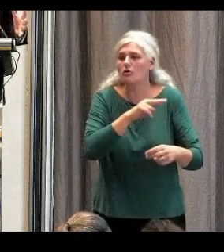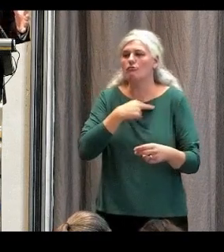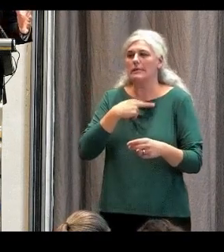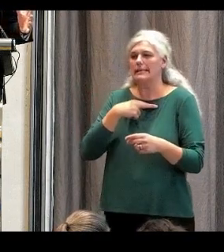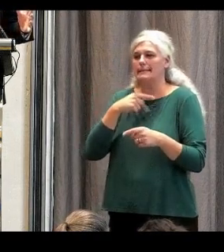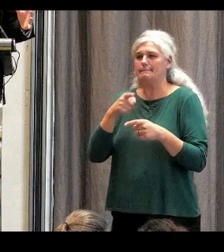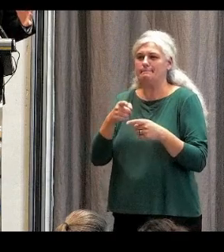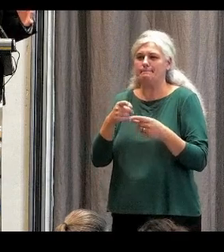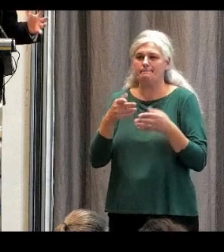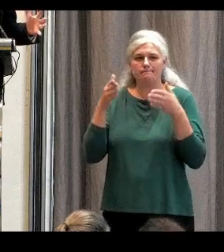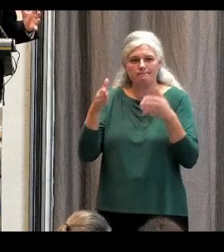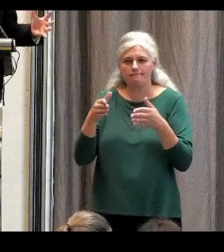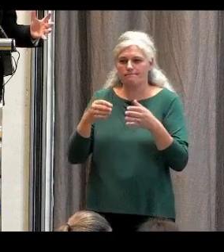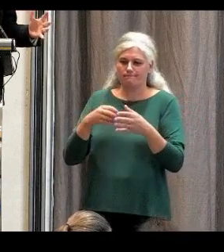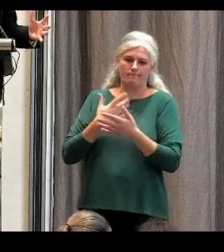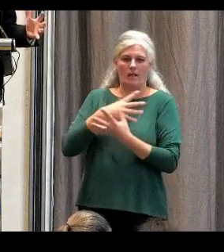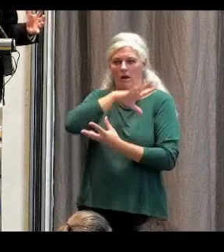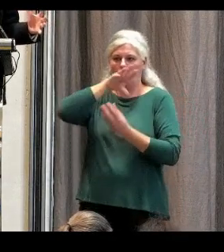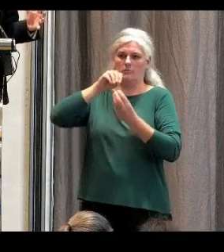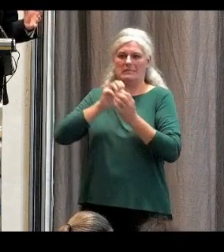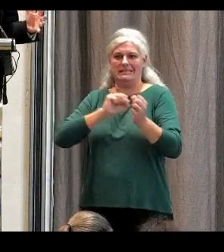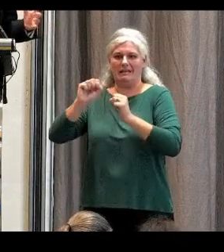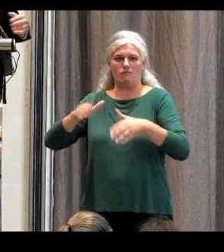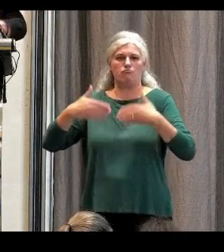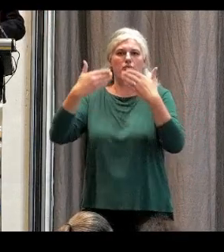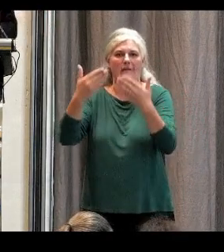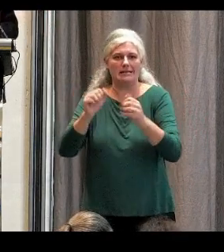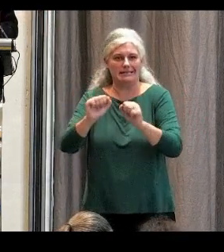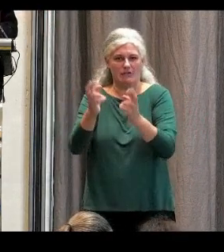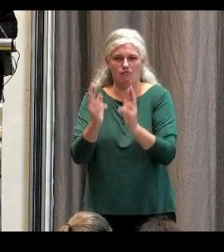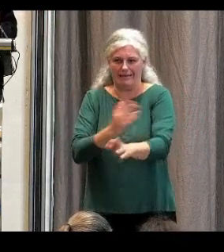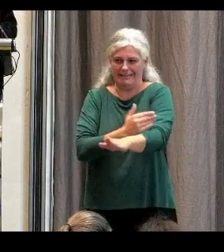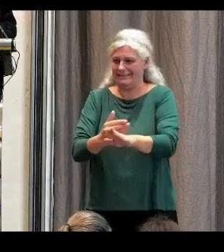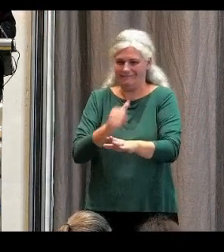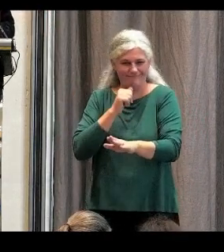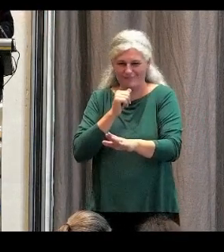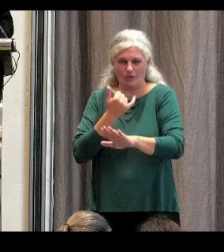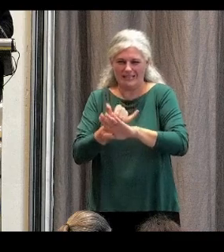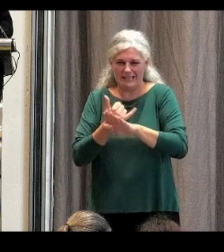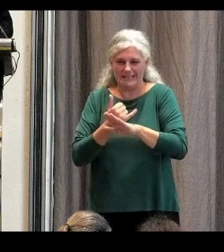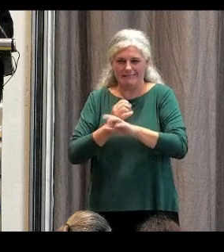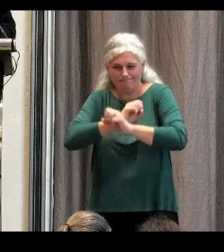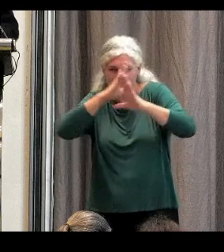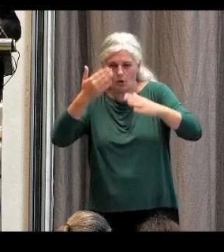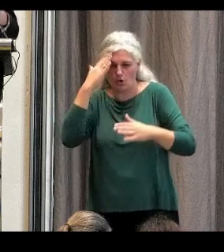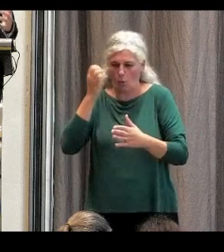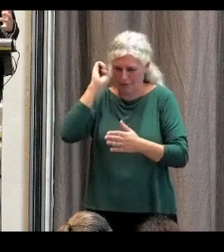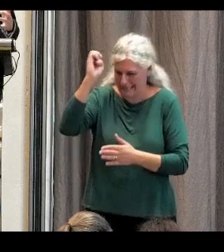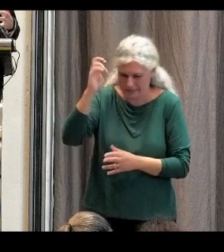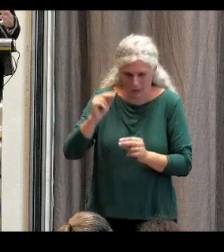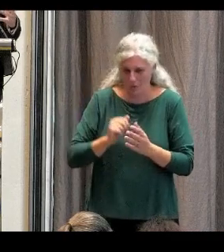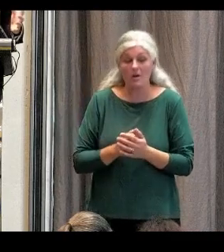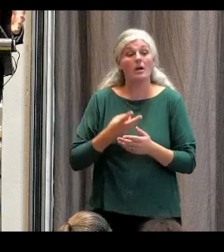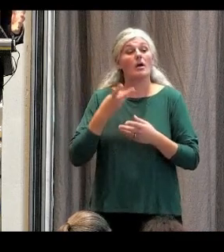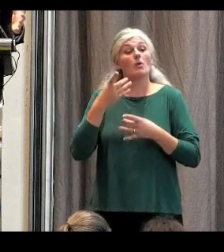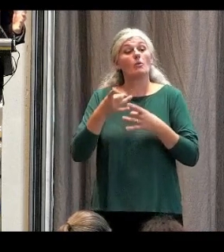to offer comprehensive services to people right at the start of their journey. And what